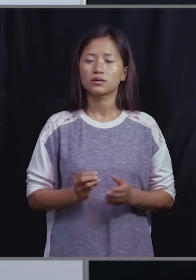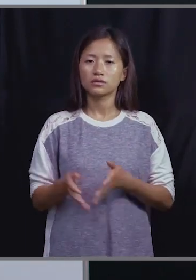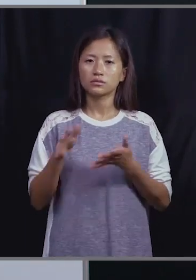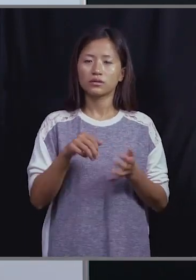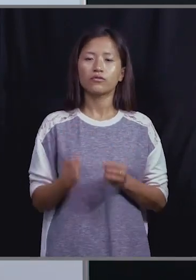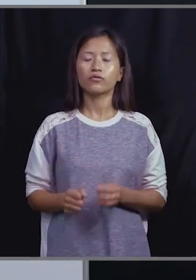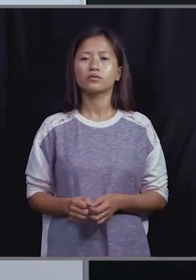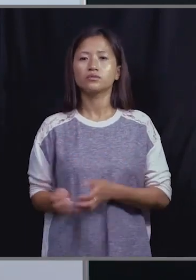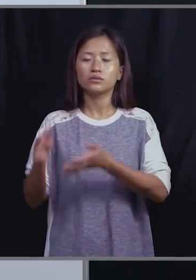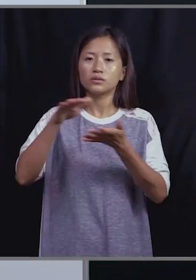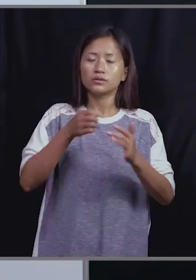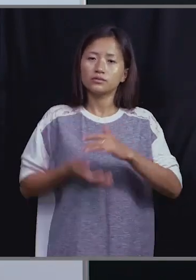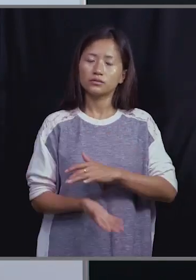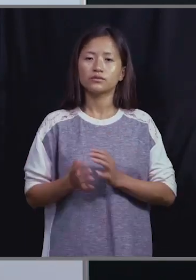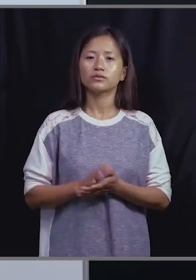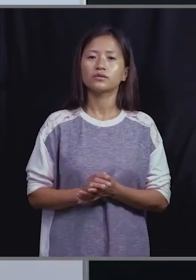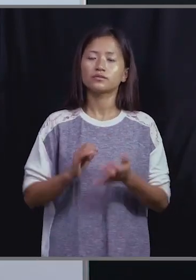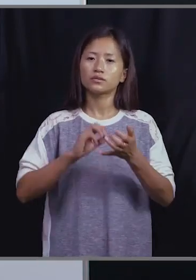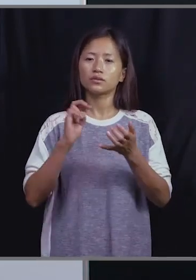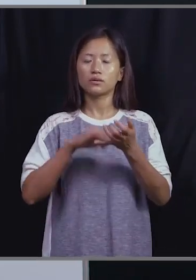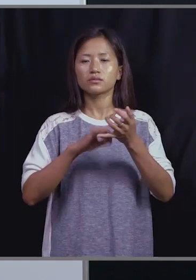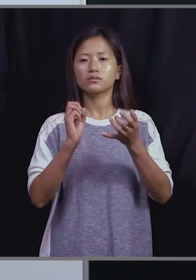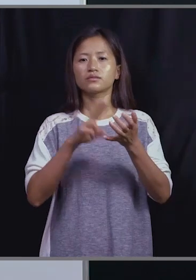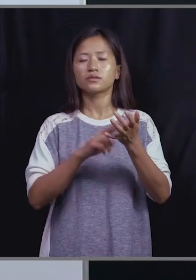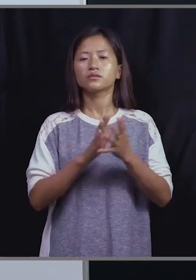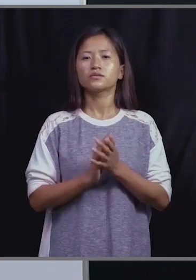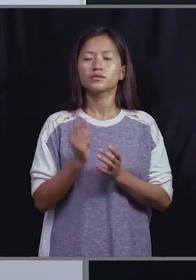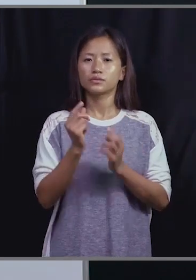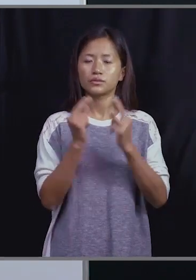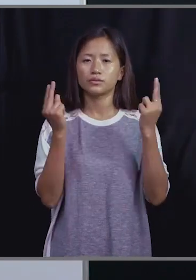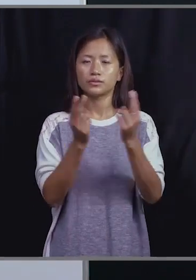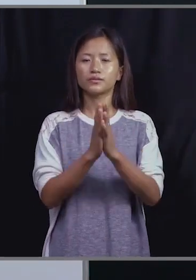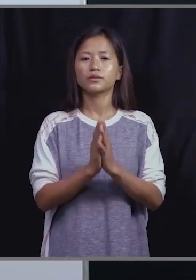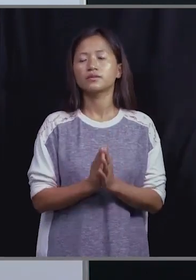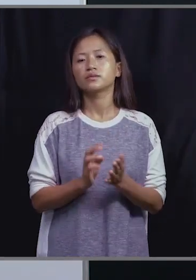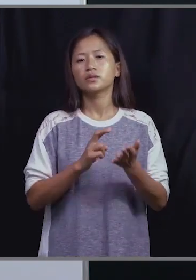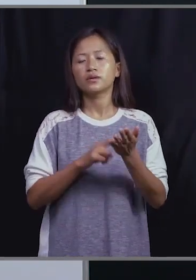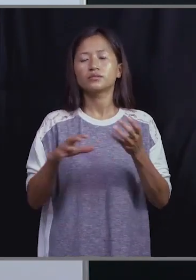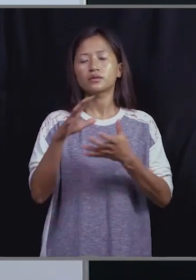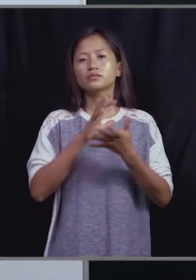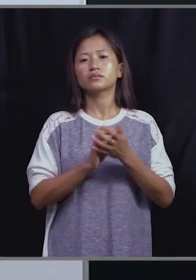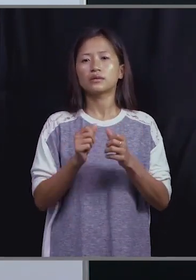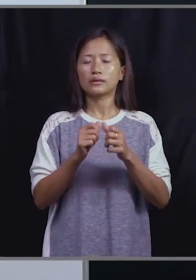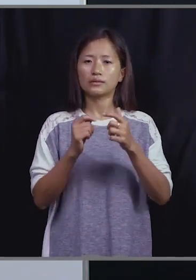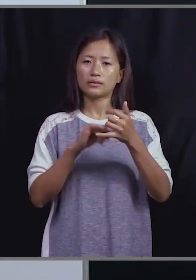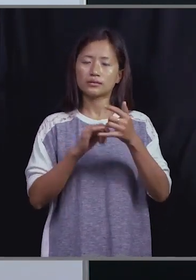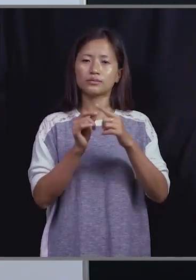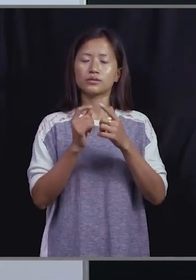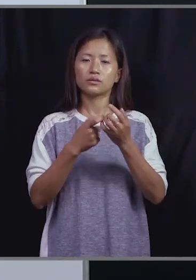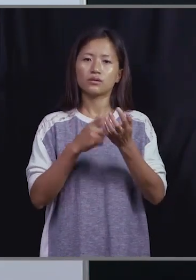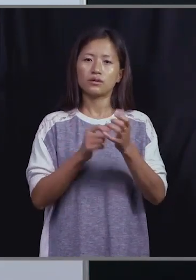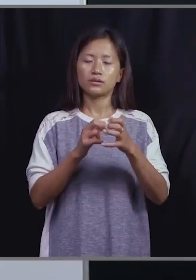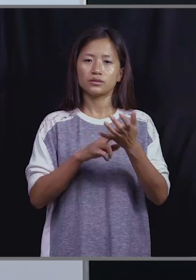of the disintegration of the Soviet Union, in the last point we have seen about the national aspiration, right? So this